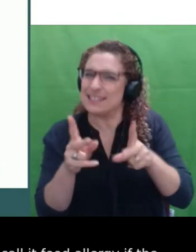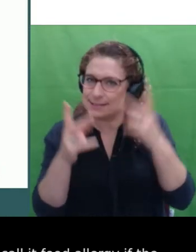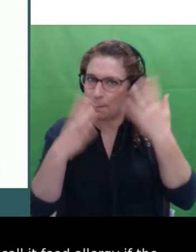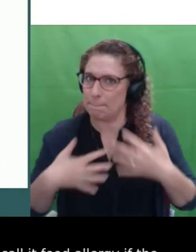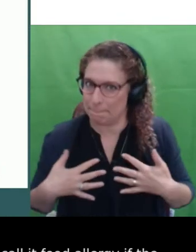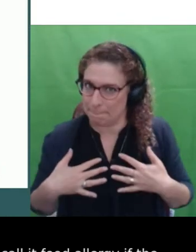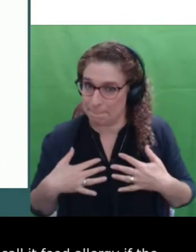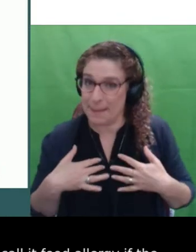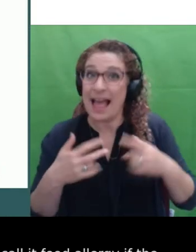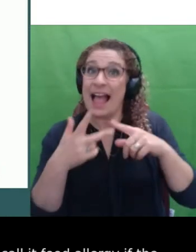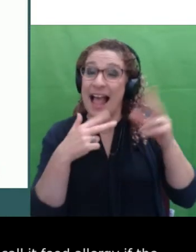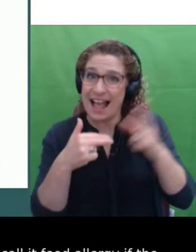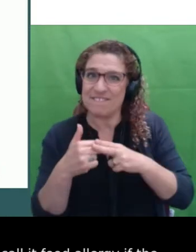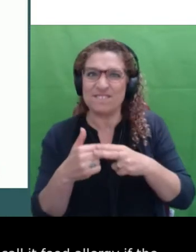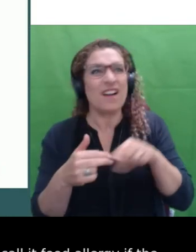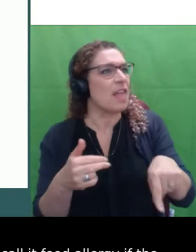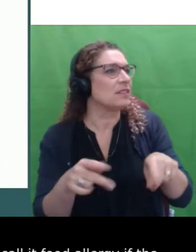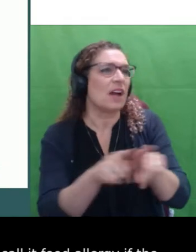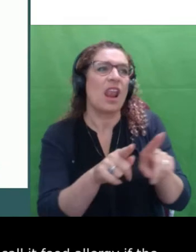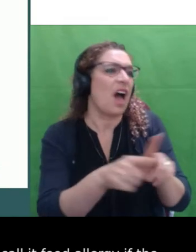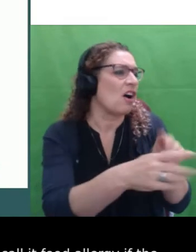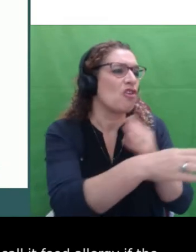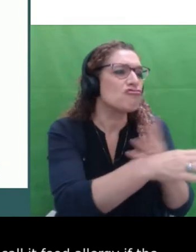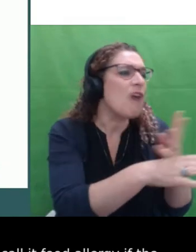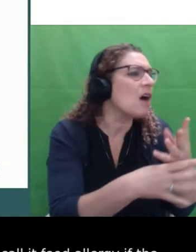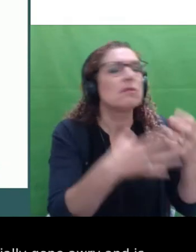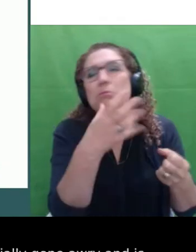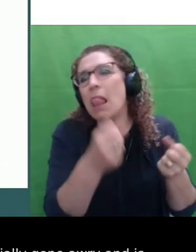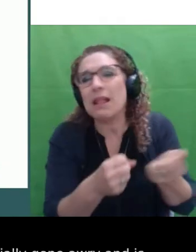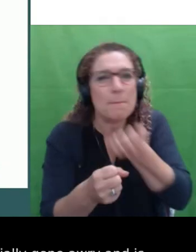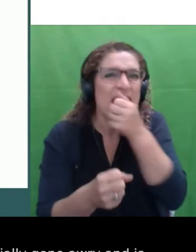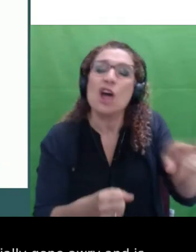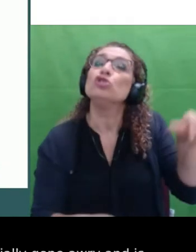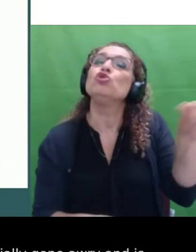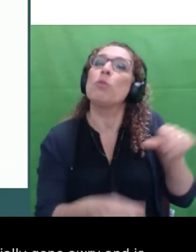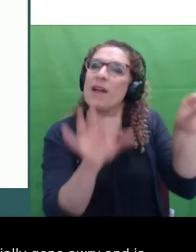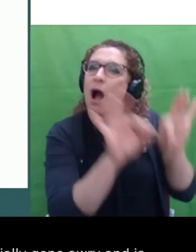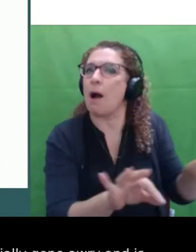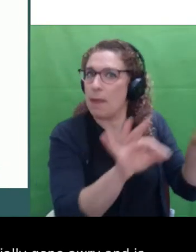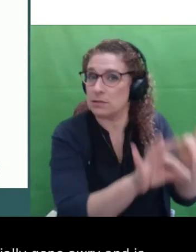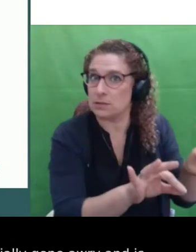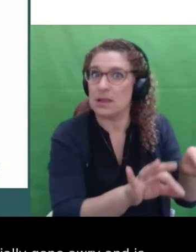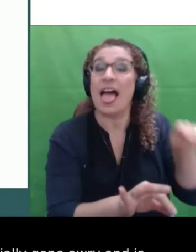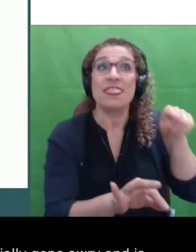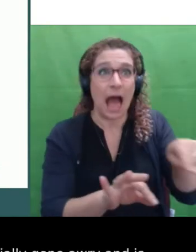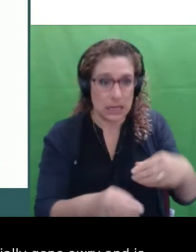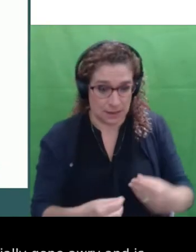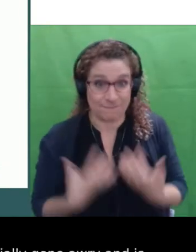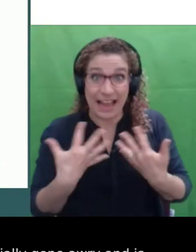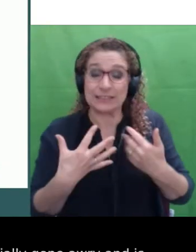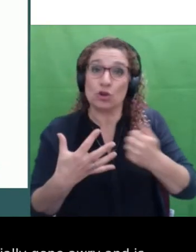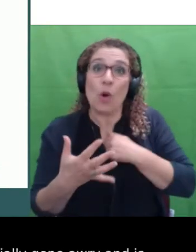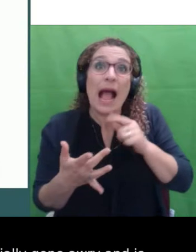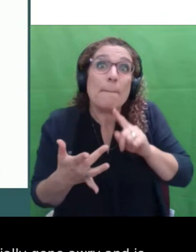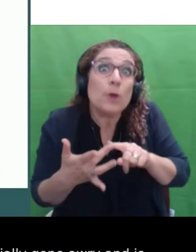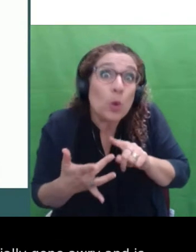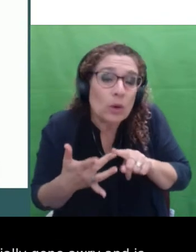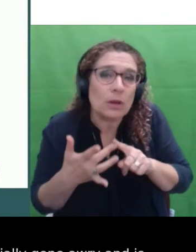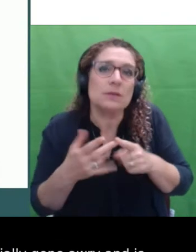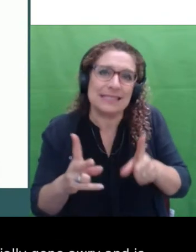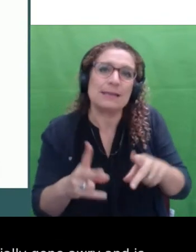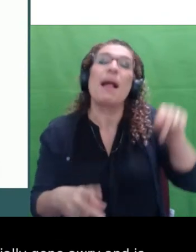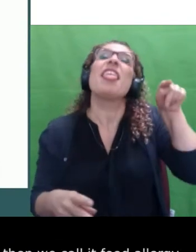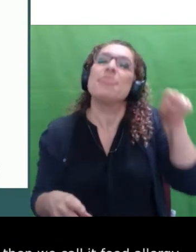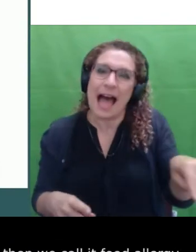which should be harmless like grass or milk or peanut then we call it food allergy and broadly speaking that separates into ige and